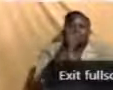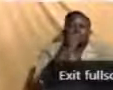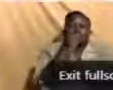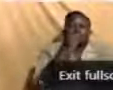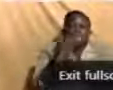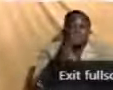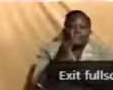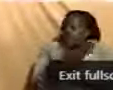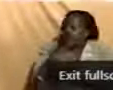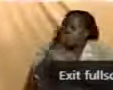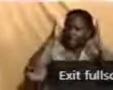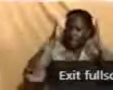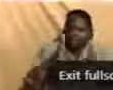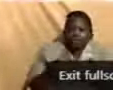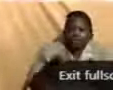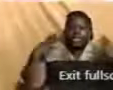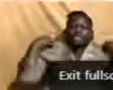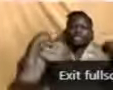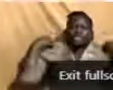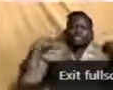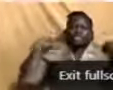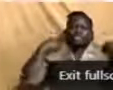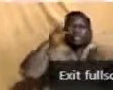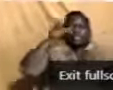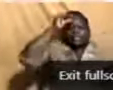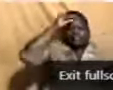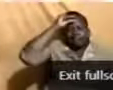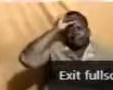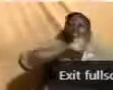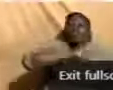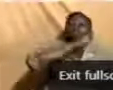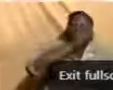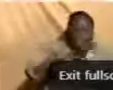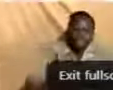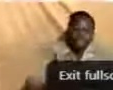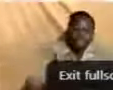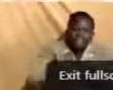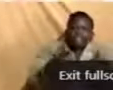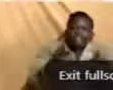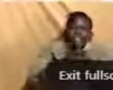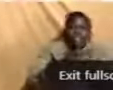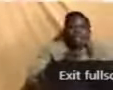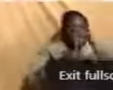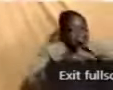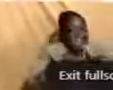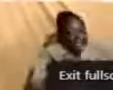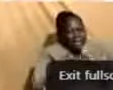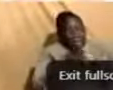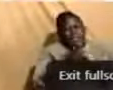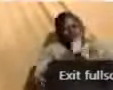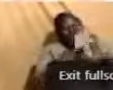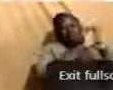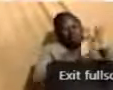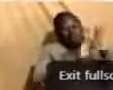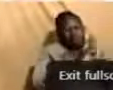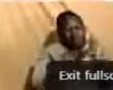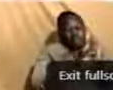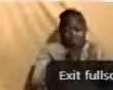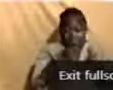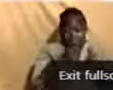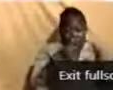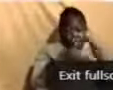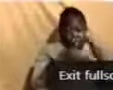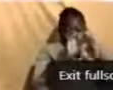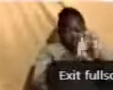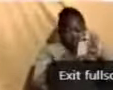person exercising state authority except as authorized under the Constitution. The Constitution